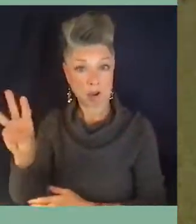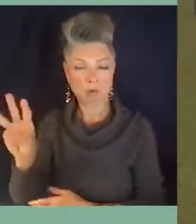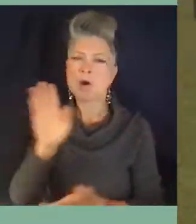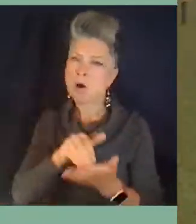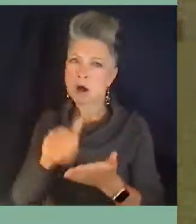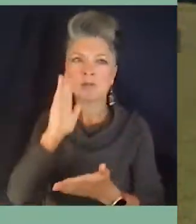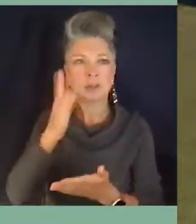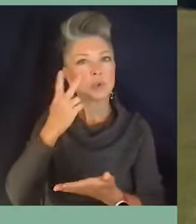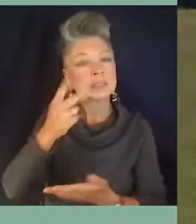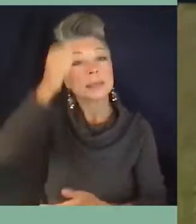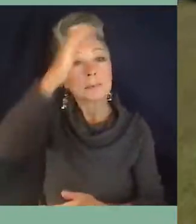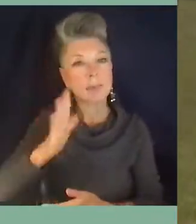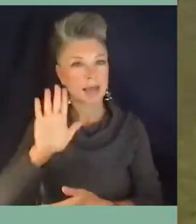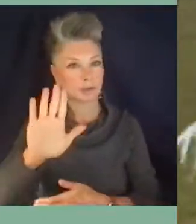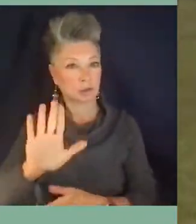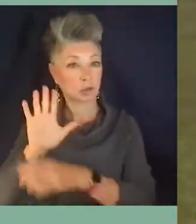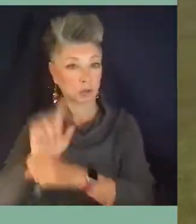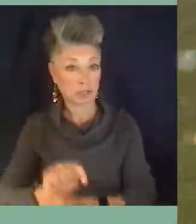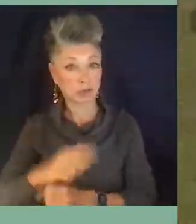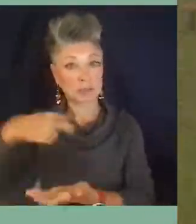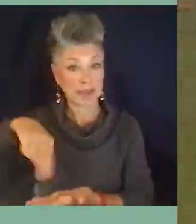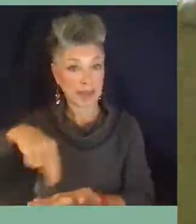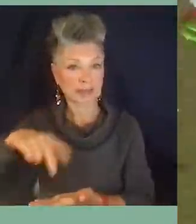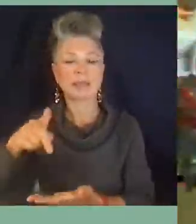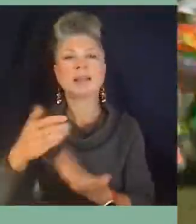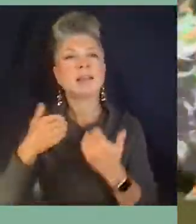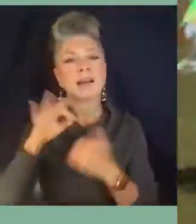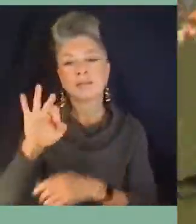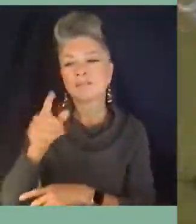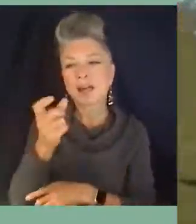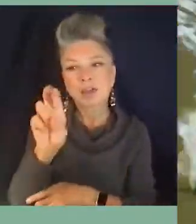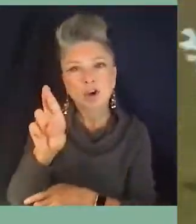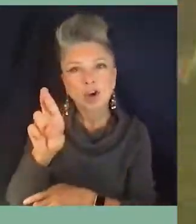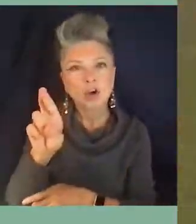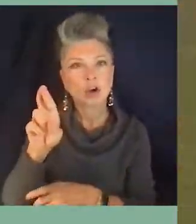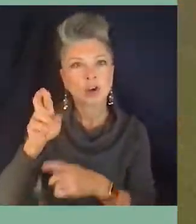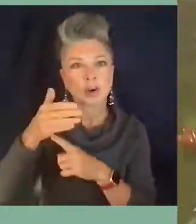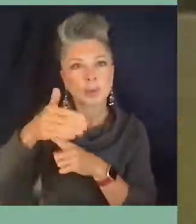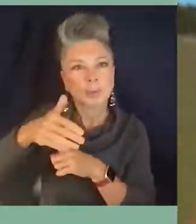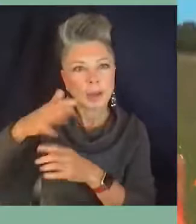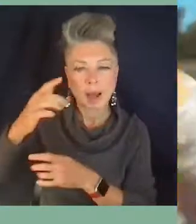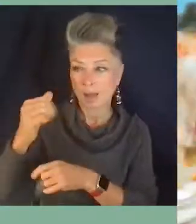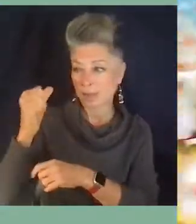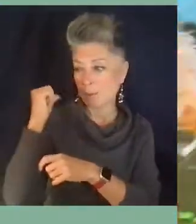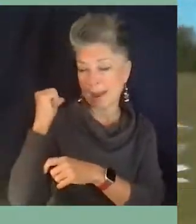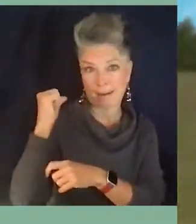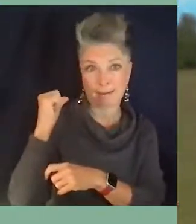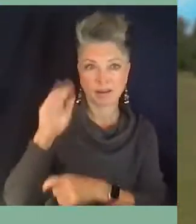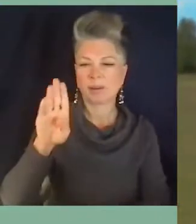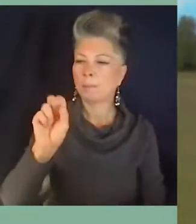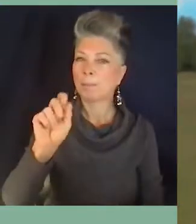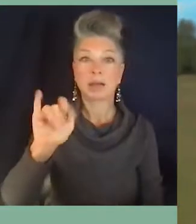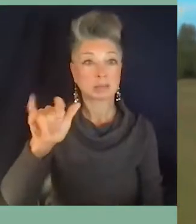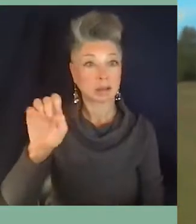you'll see are men's traditional, where they wear the feathers or bustles upon their back. There's